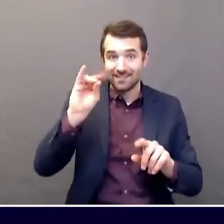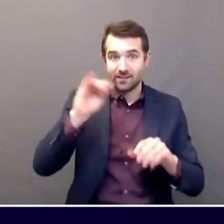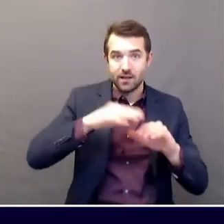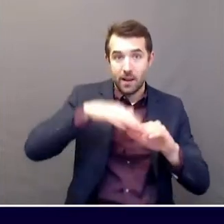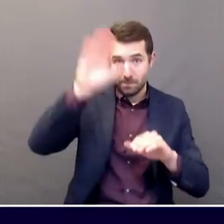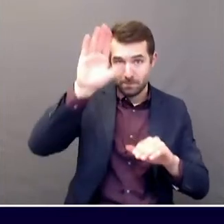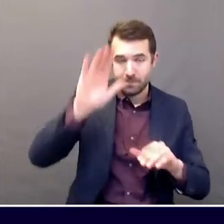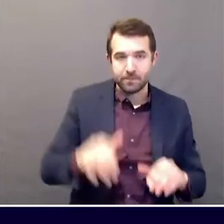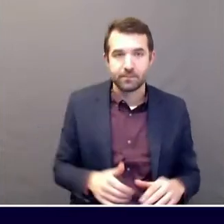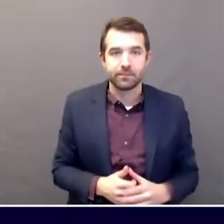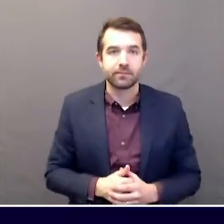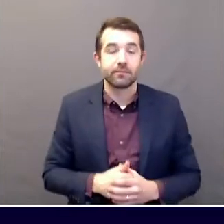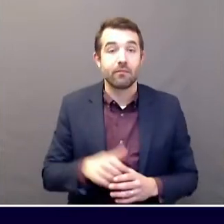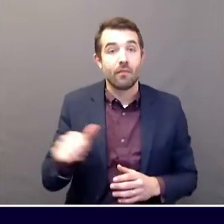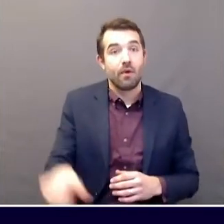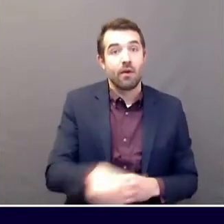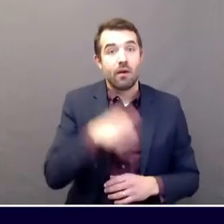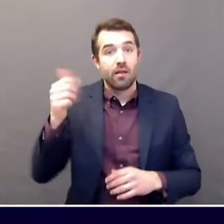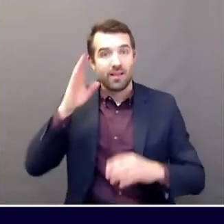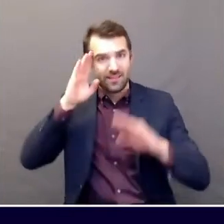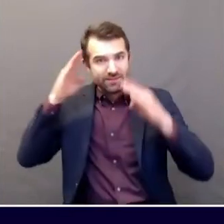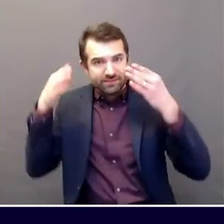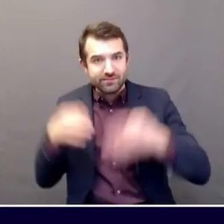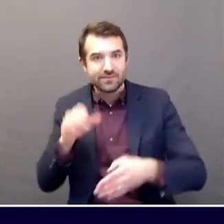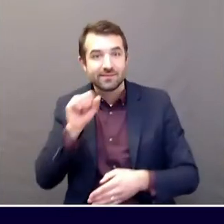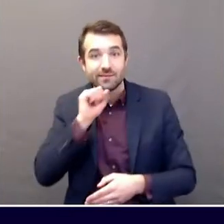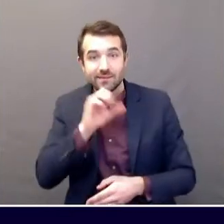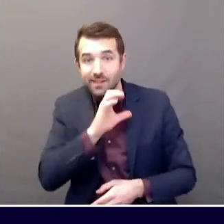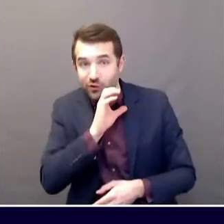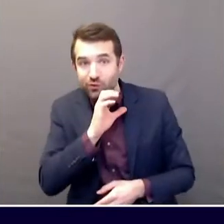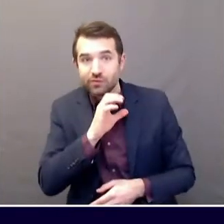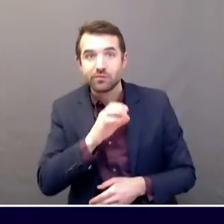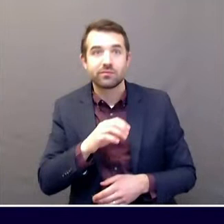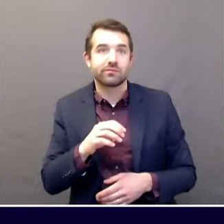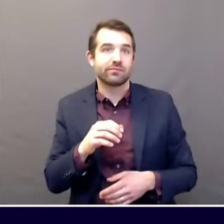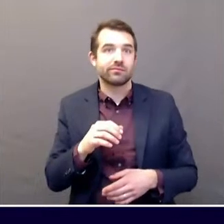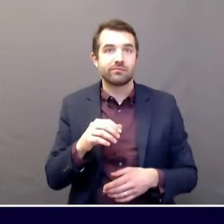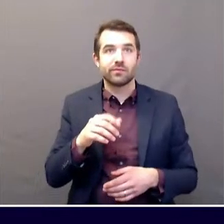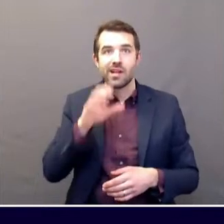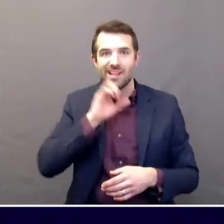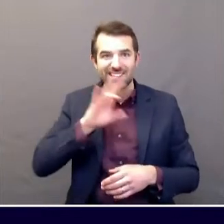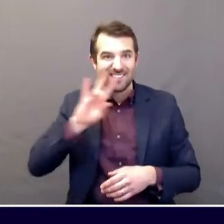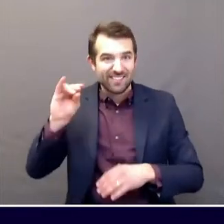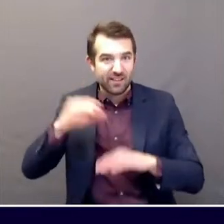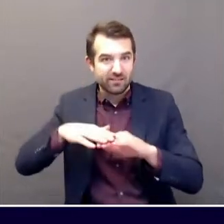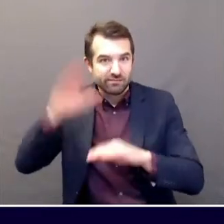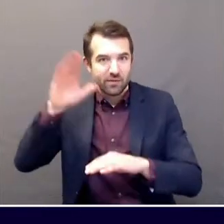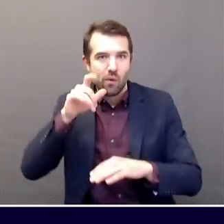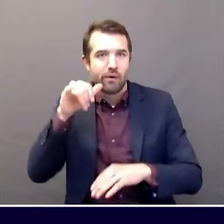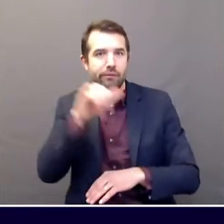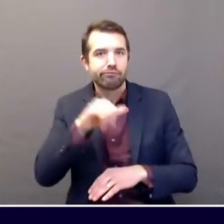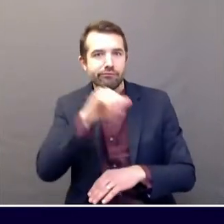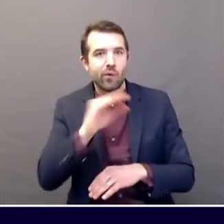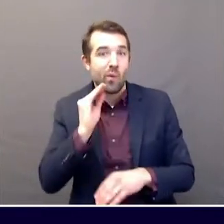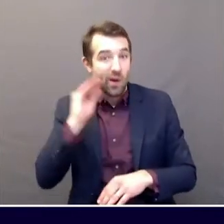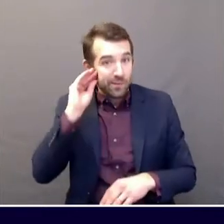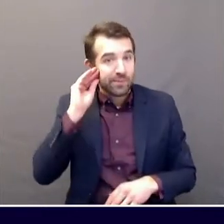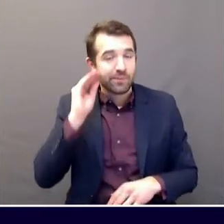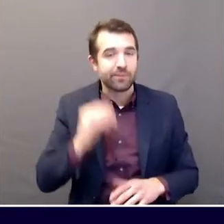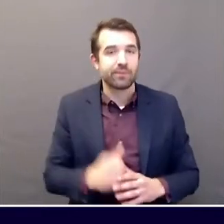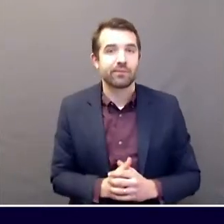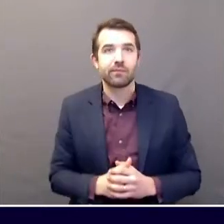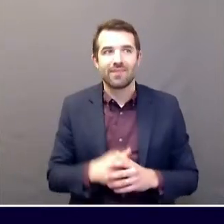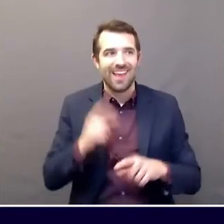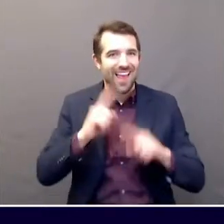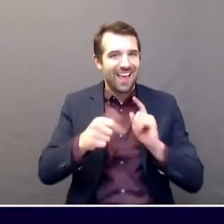who, again, may struggle getting to some of the vaccine clinics that we're setting up. And lastly, we really are going to look at our map to